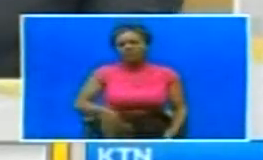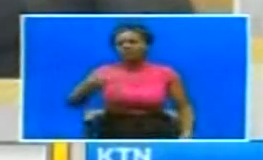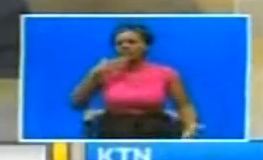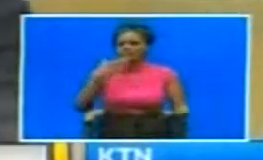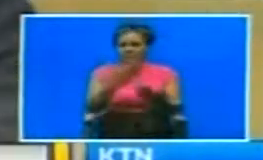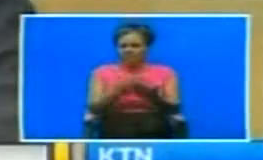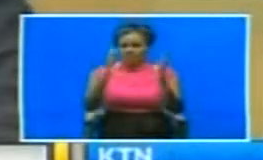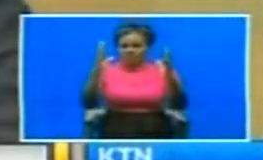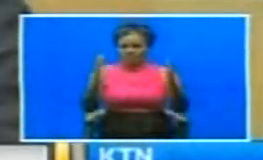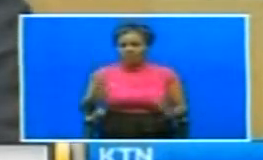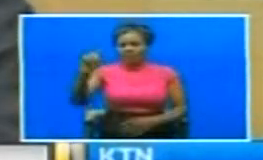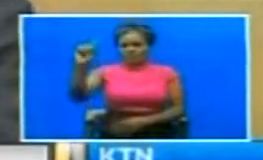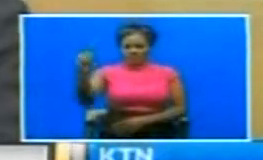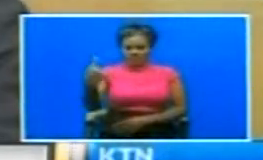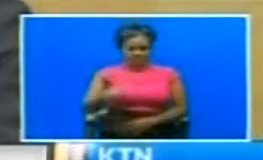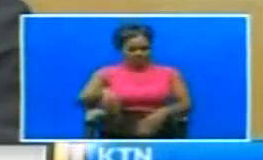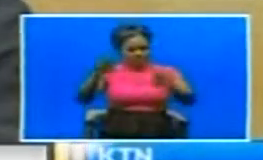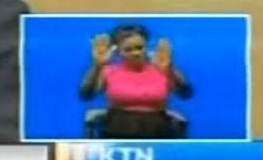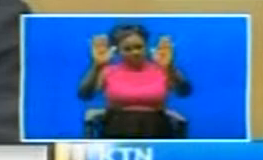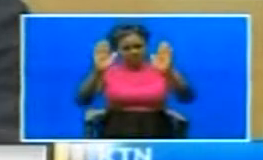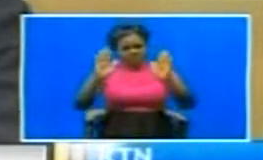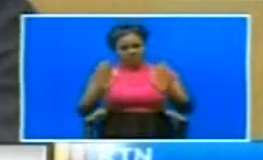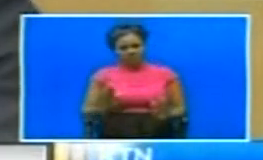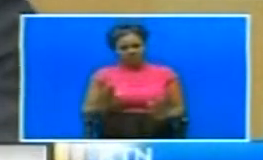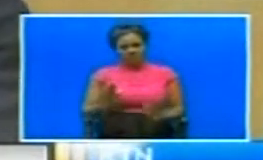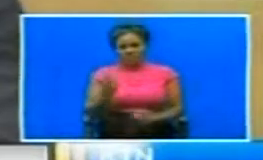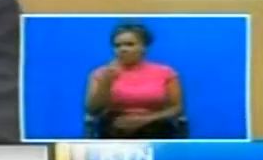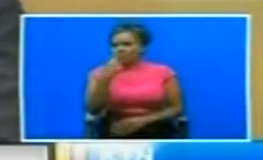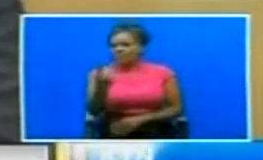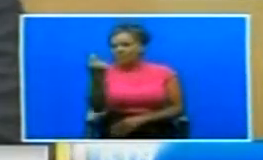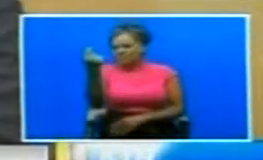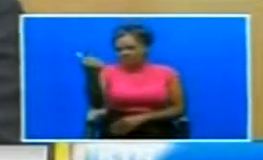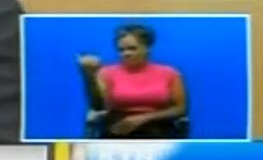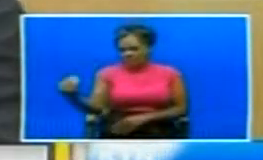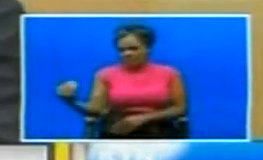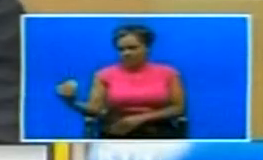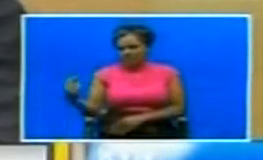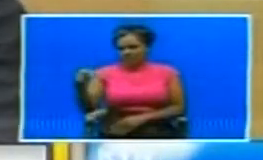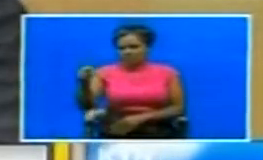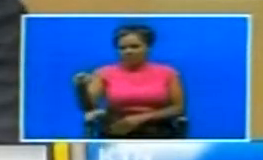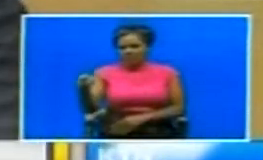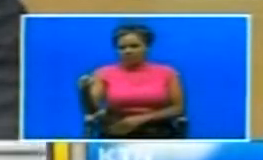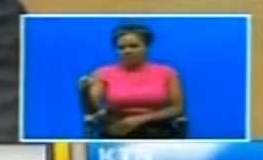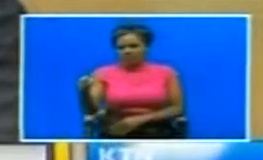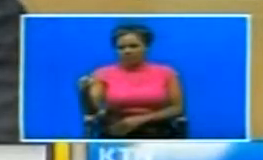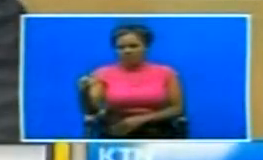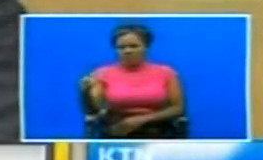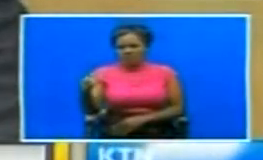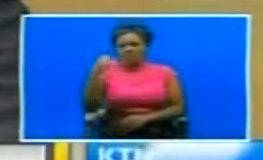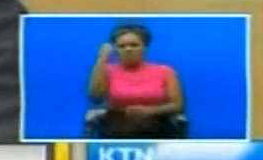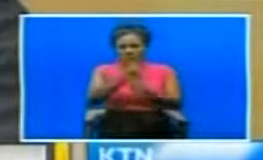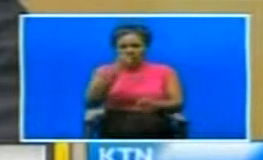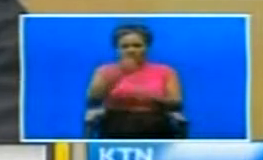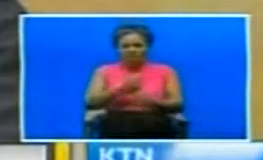very much. First of all, it's important to say a few things about children. Number one, they are short. That means they function